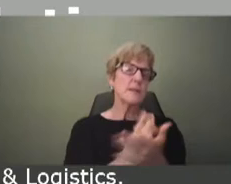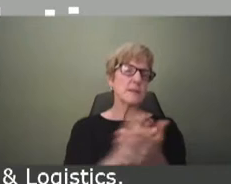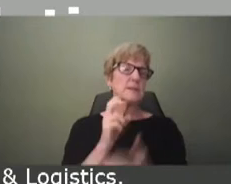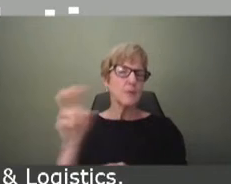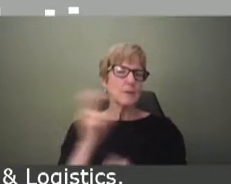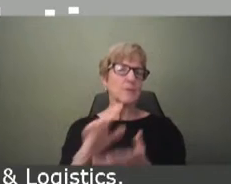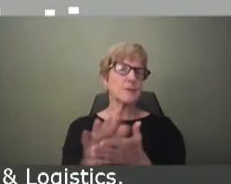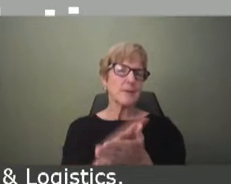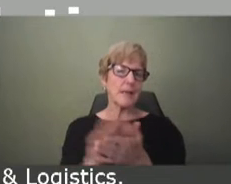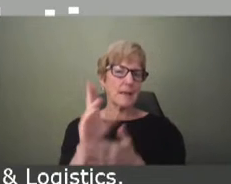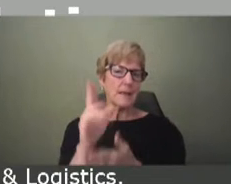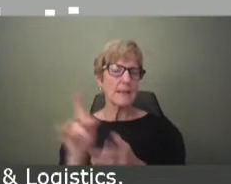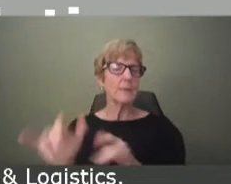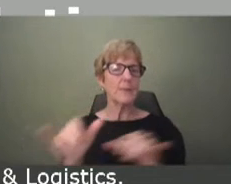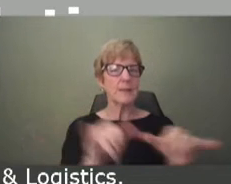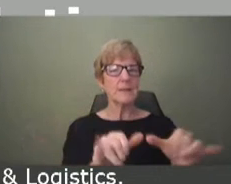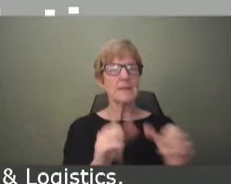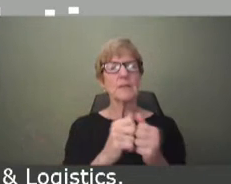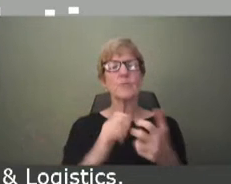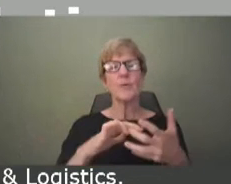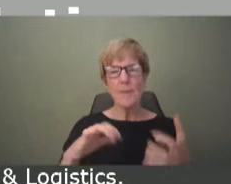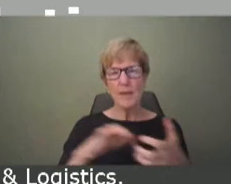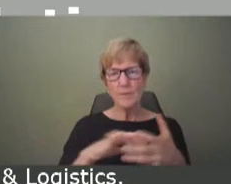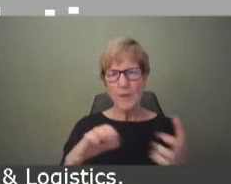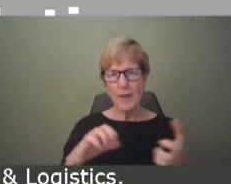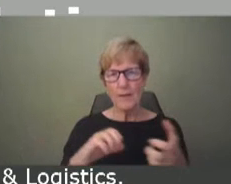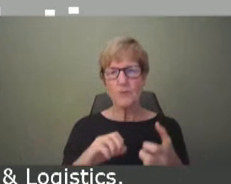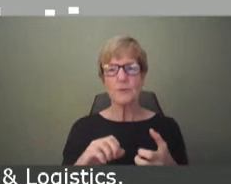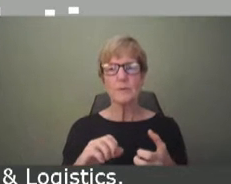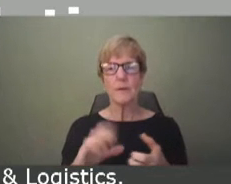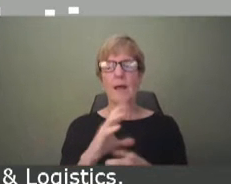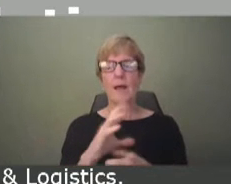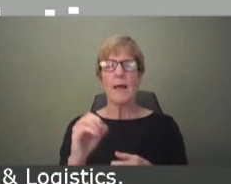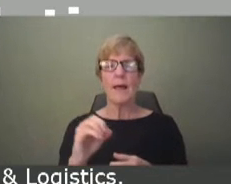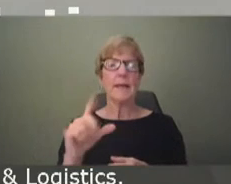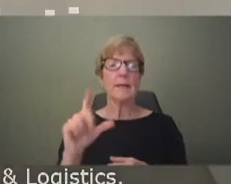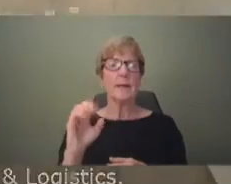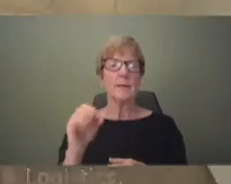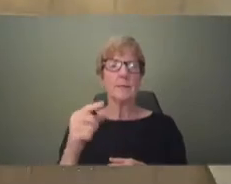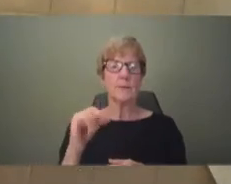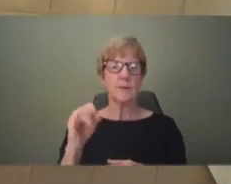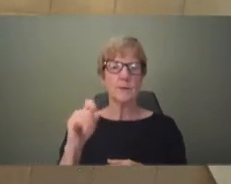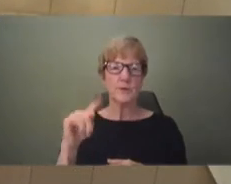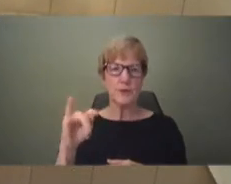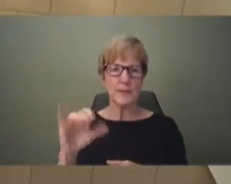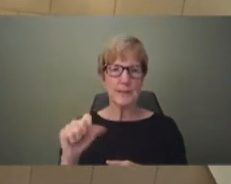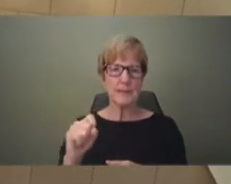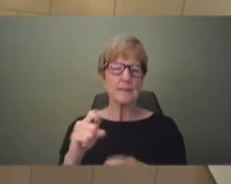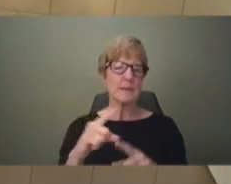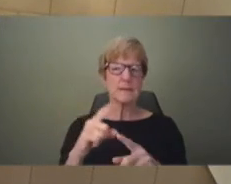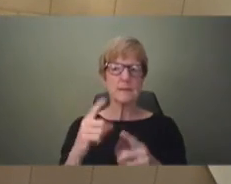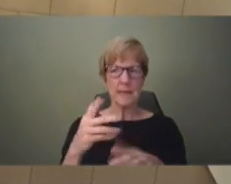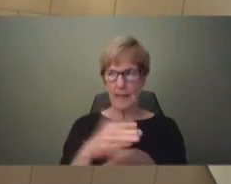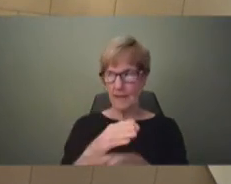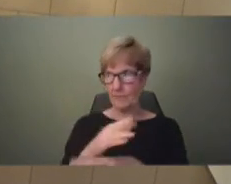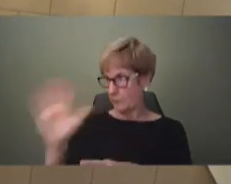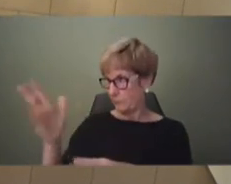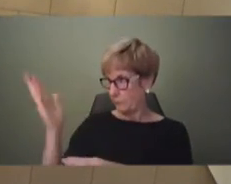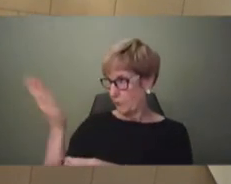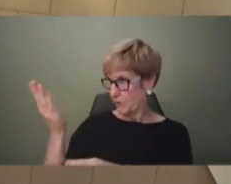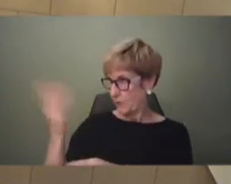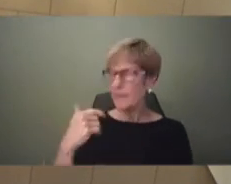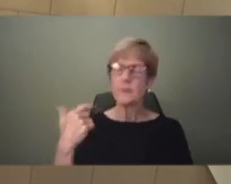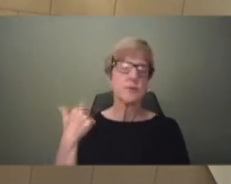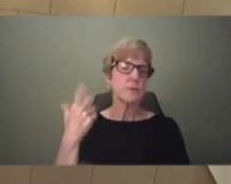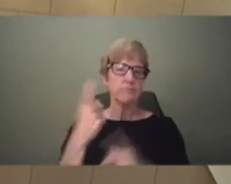consistent with manufacturing manufacturing and Logistics Place type um with that we'll uh take any questions following uh Mr tas's presentation